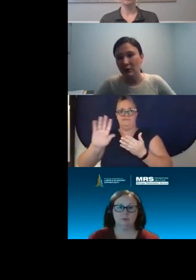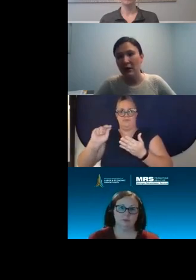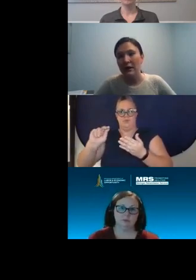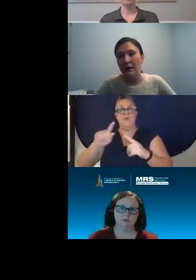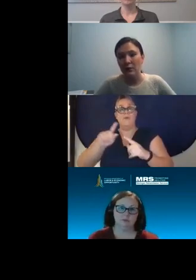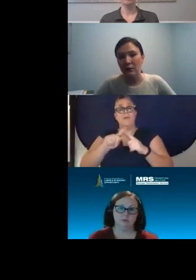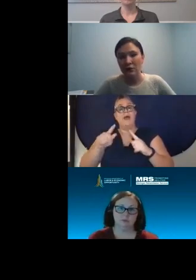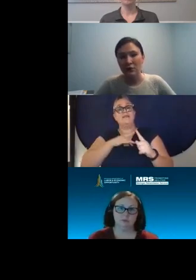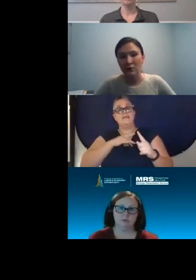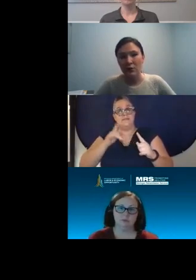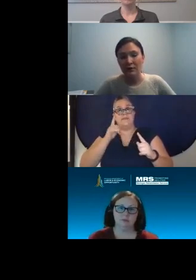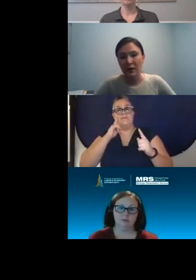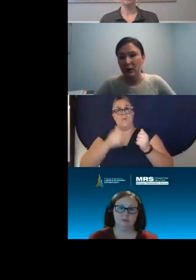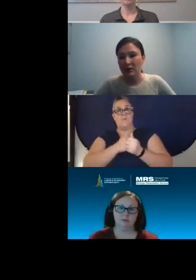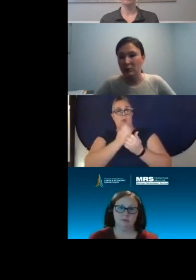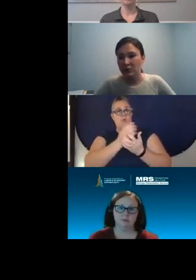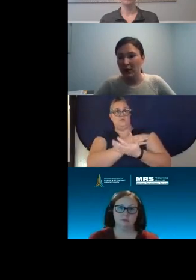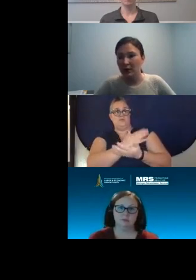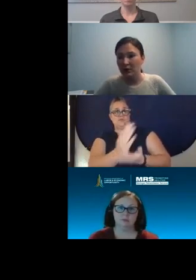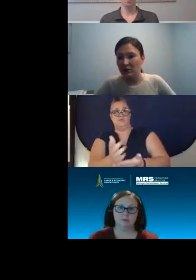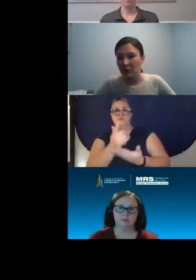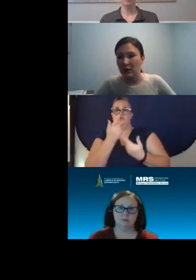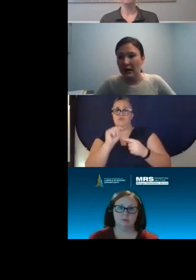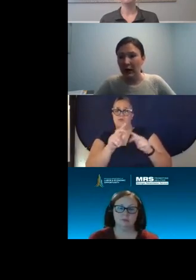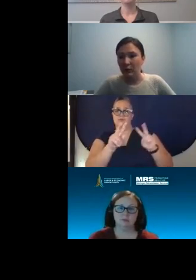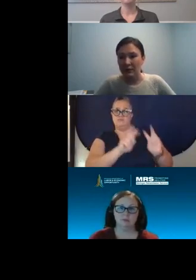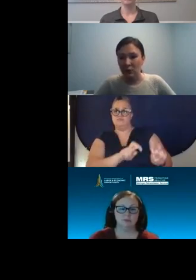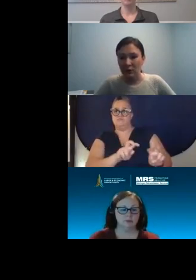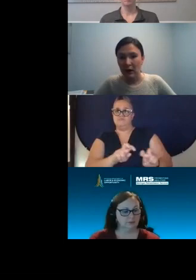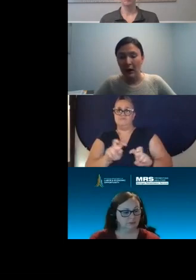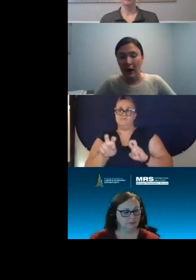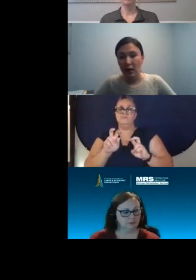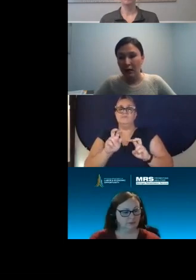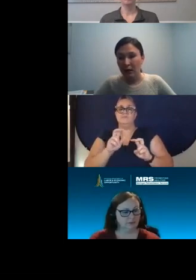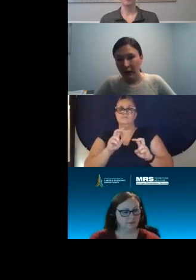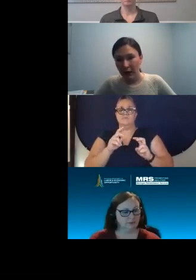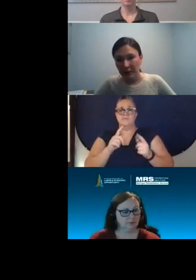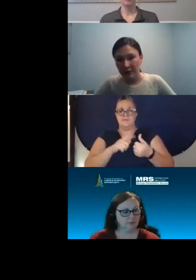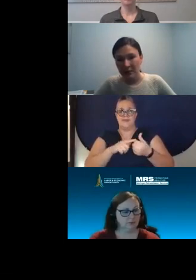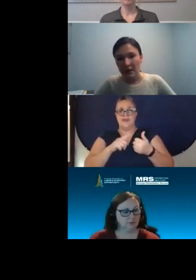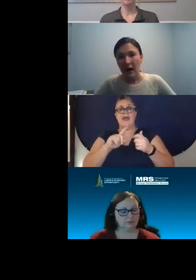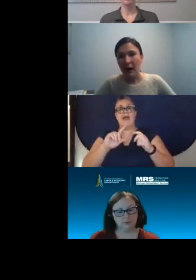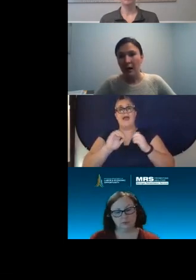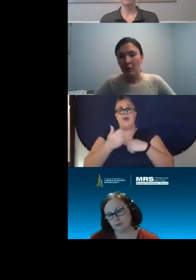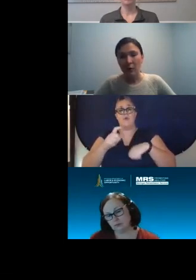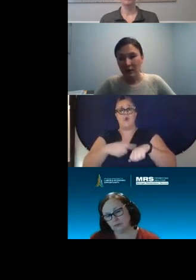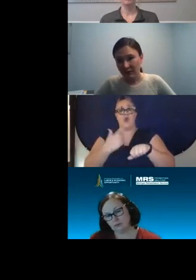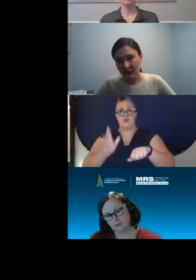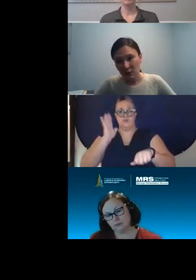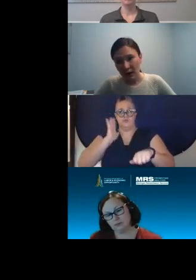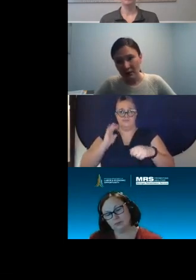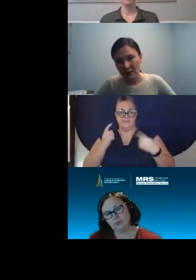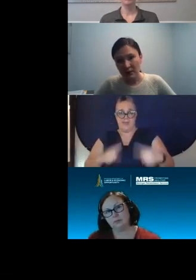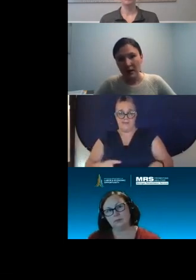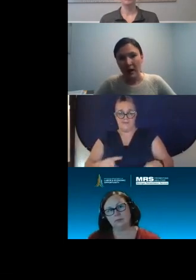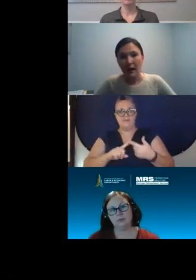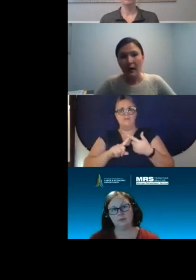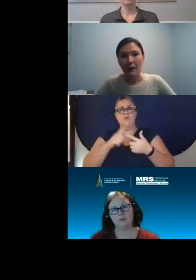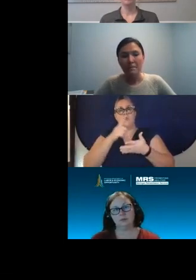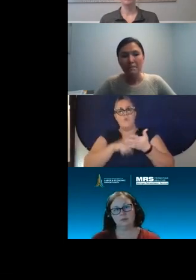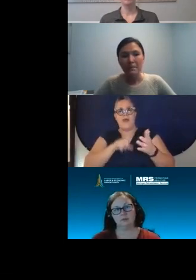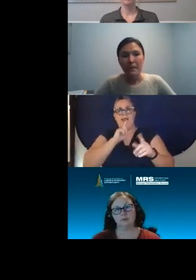into account in order to evaluate someone's record. So we take into account how long ago it happened, what the offense was,